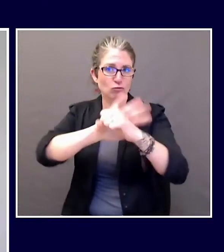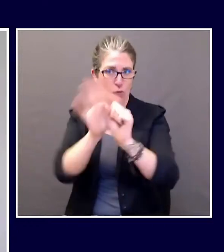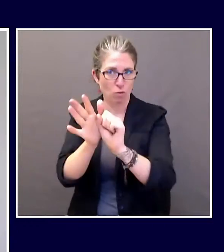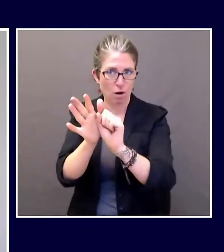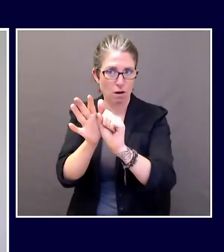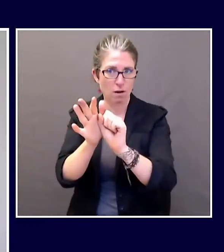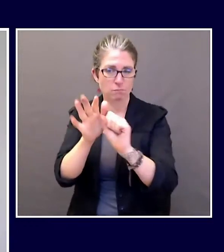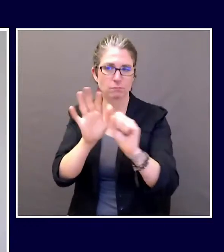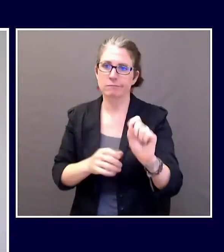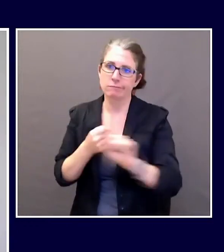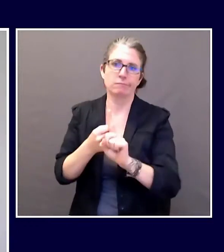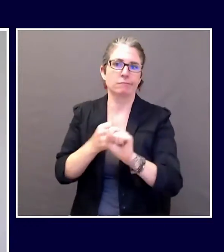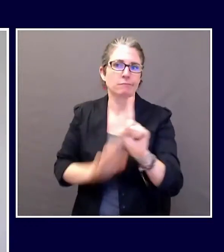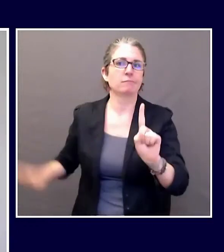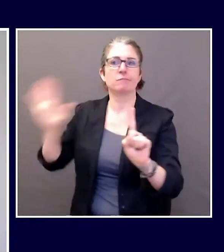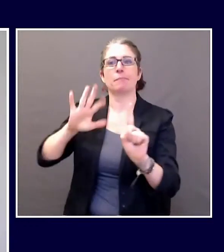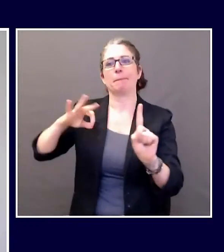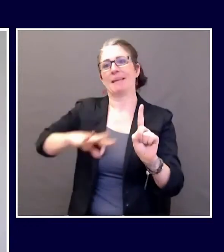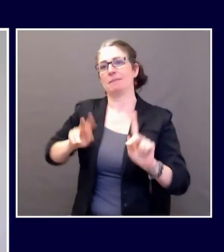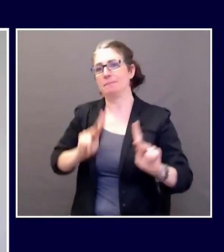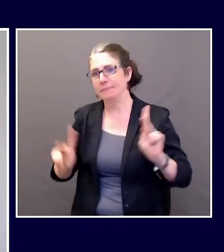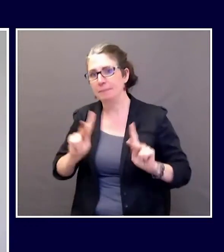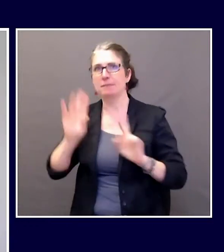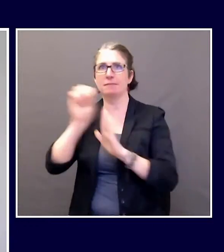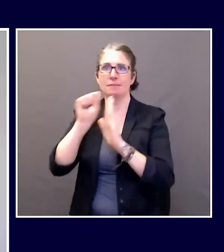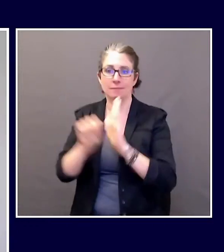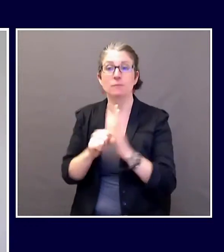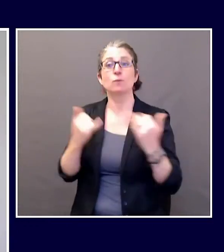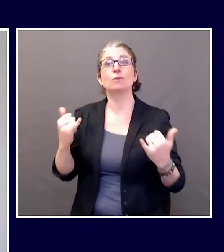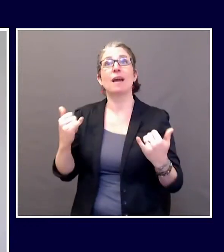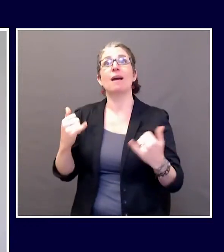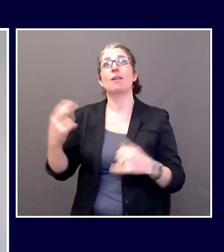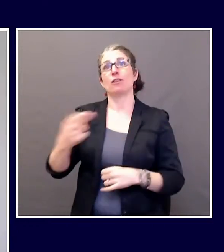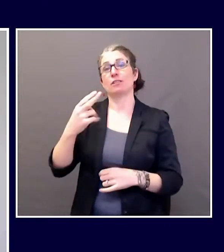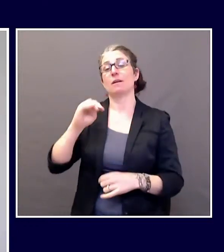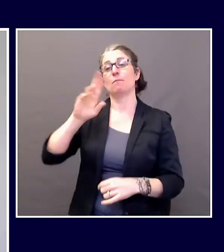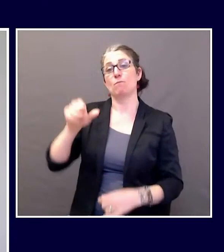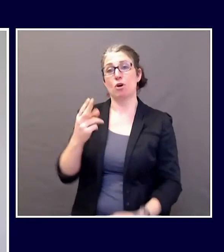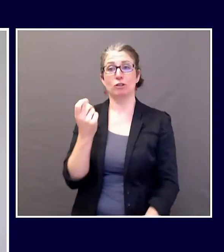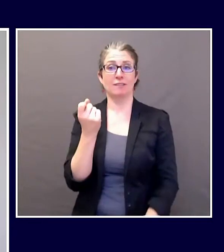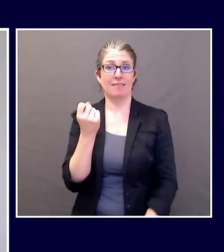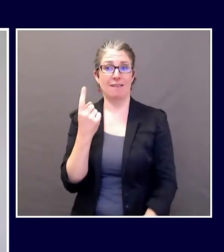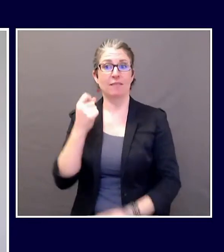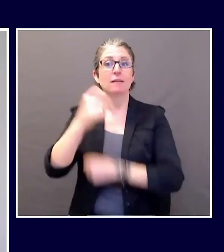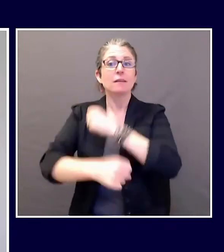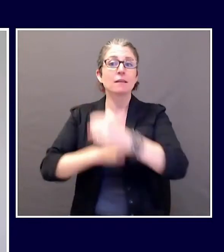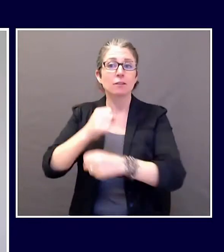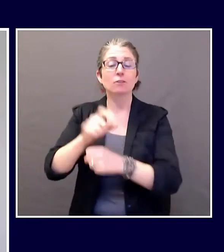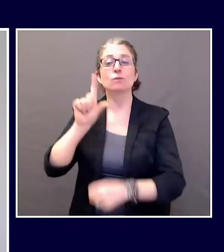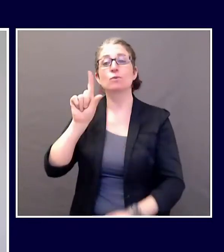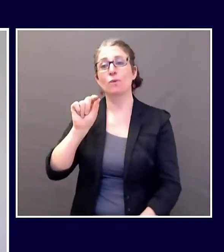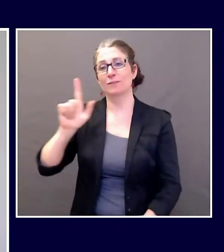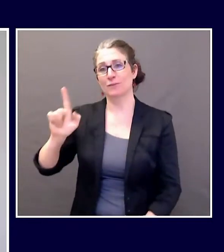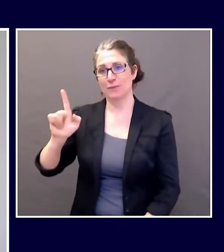entire state of Maine for today, Thursday, March 11th, 2021.